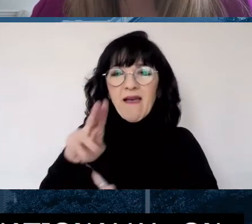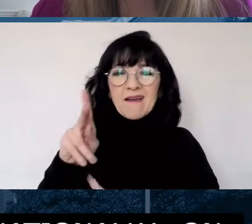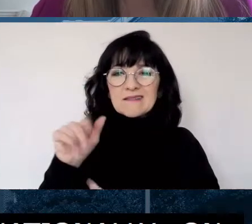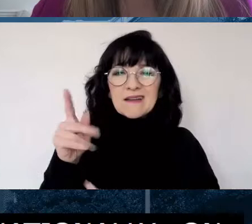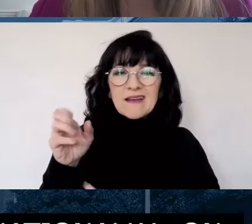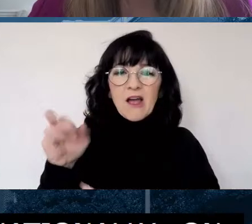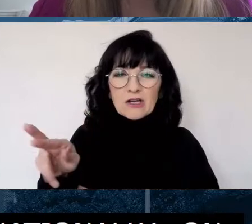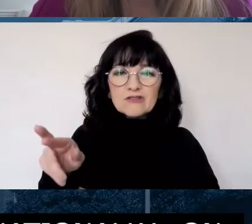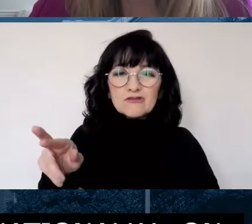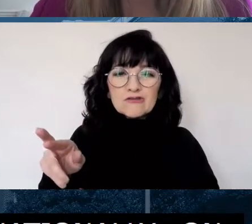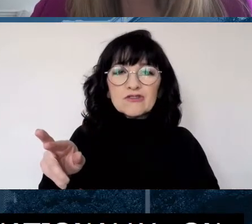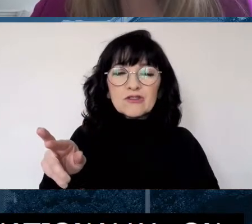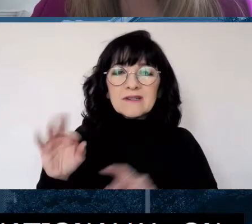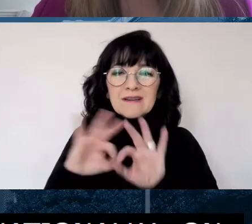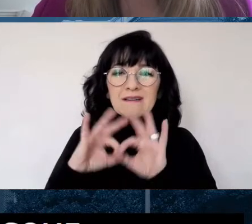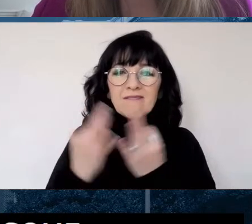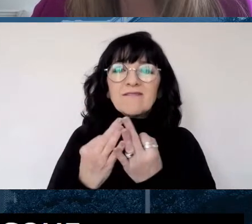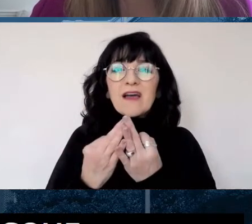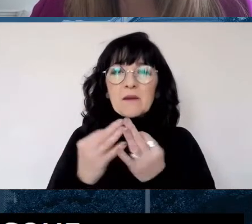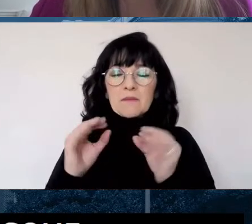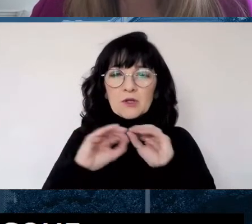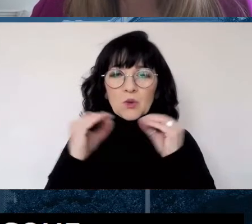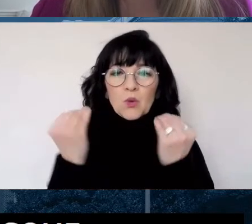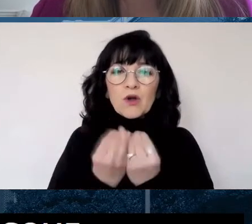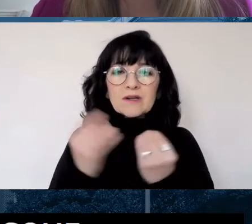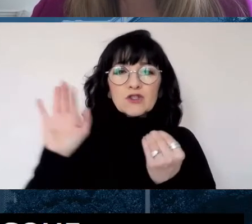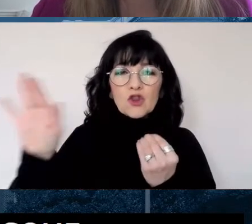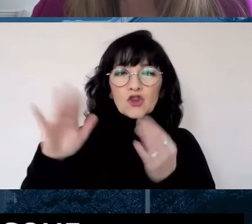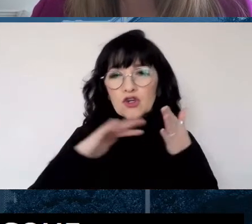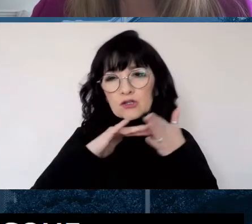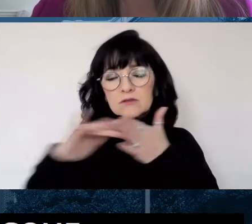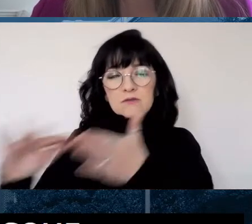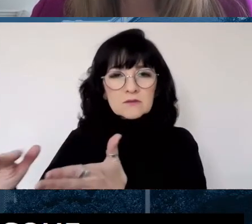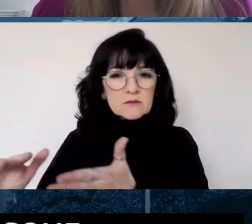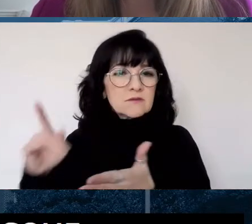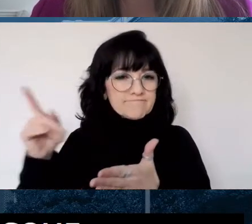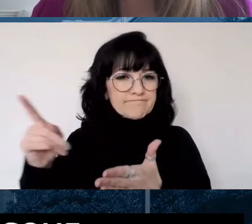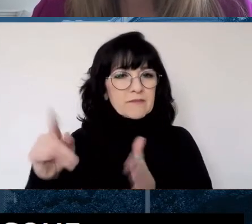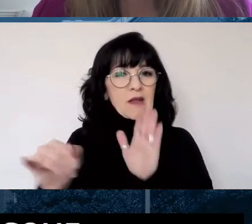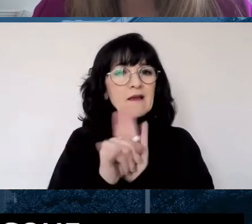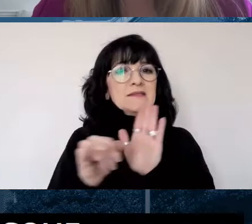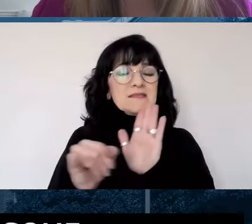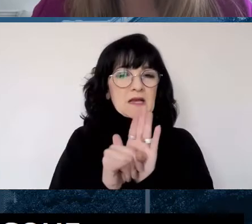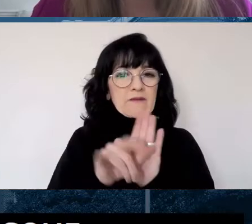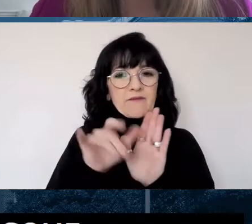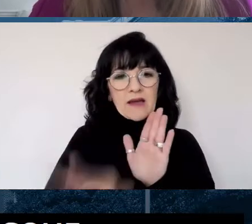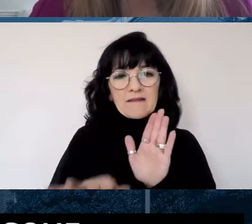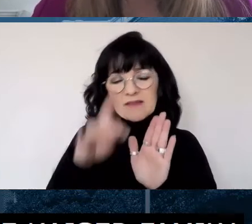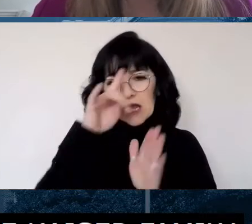they identified confusion around booster recommendations among Americans in December.